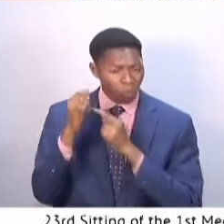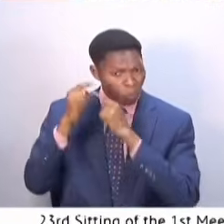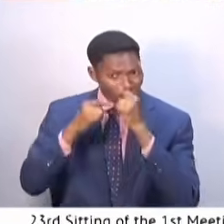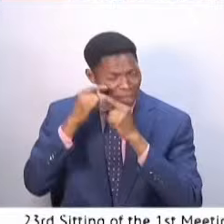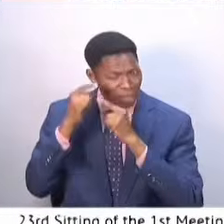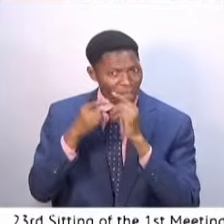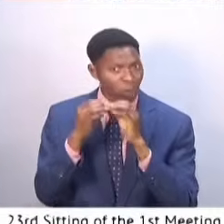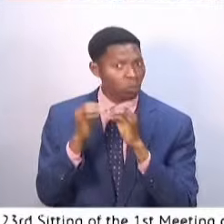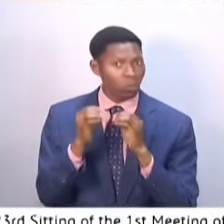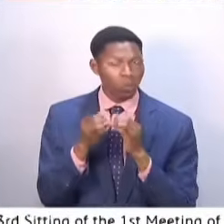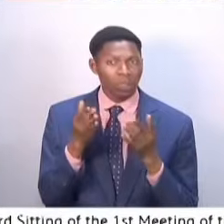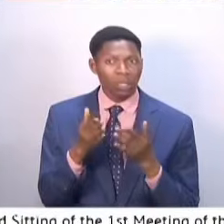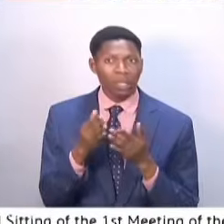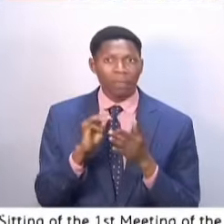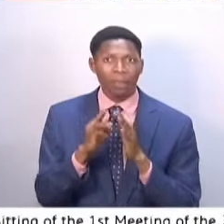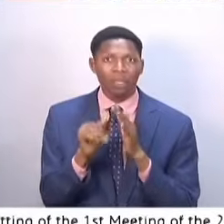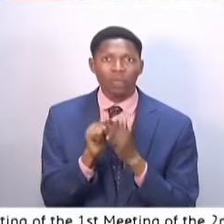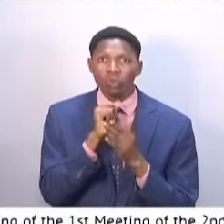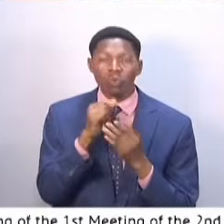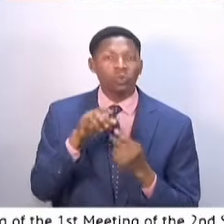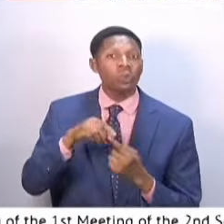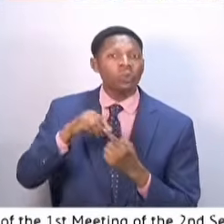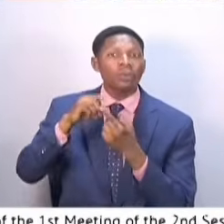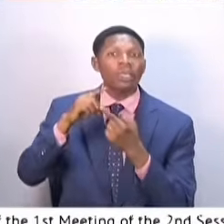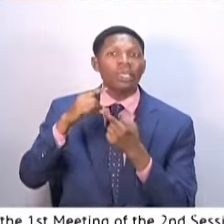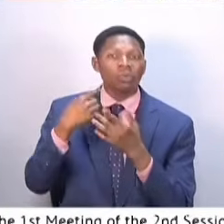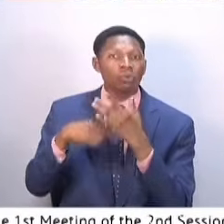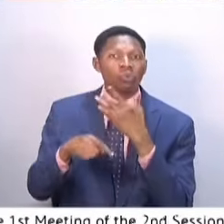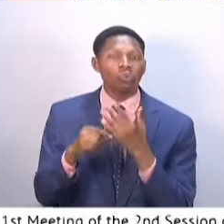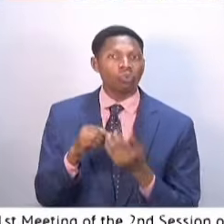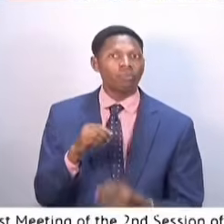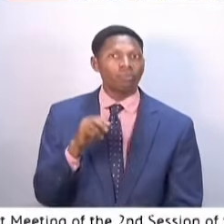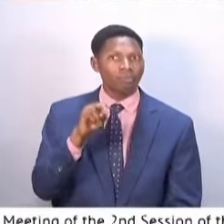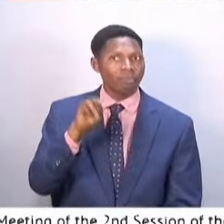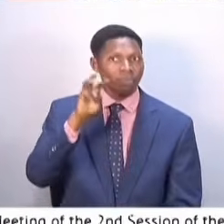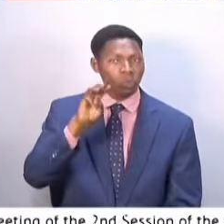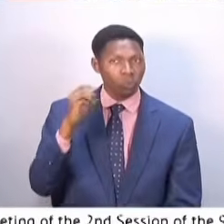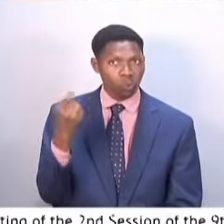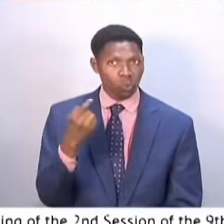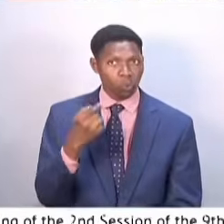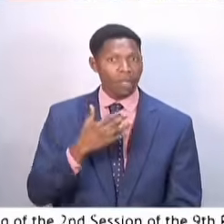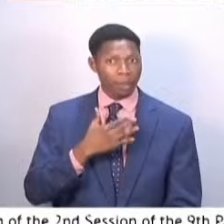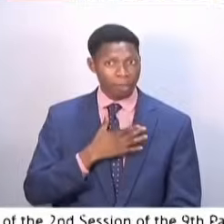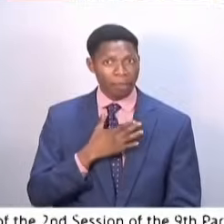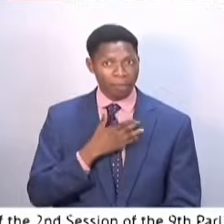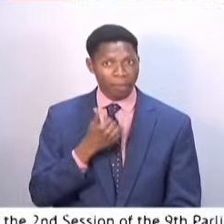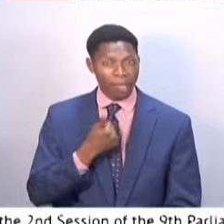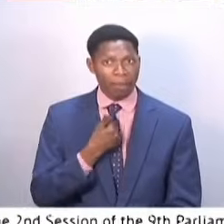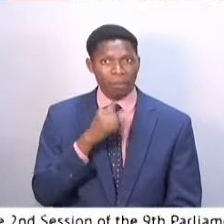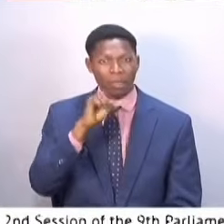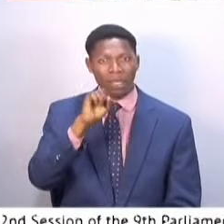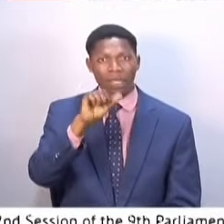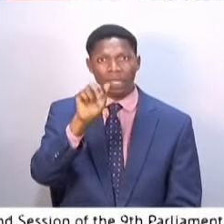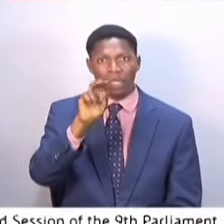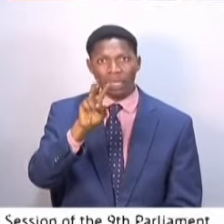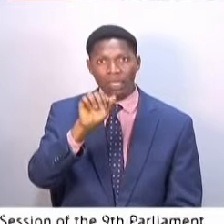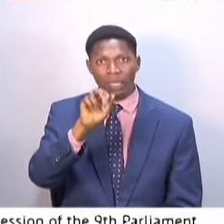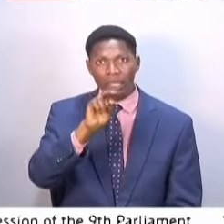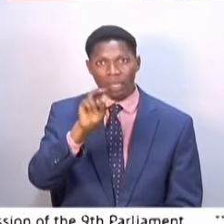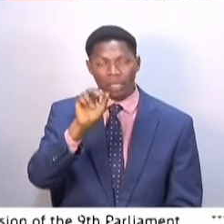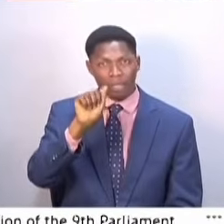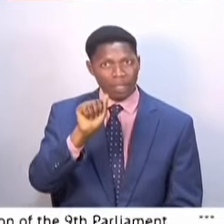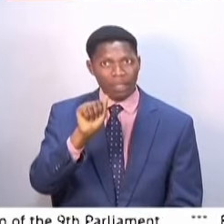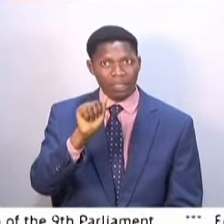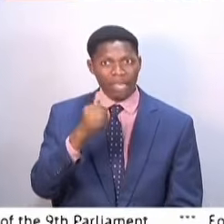And indeed, Mr. Speaker, this is not peculiar to Upper West region. In my own home region or Savannah region, we have similar situations